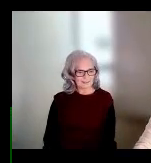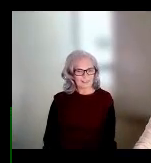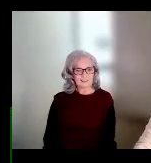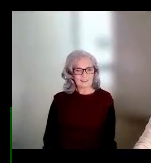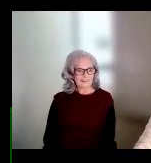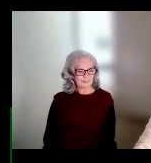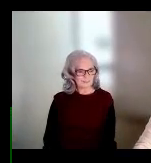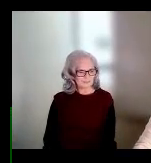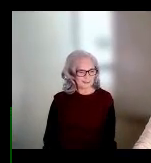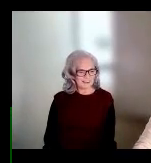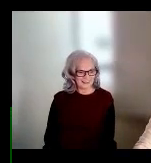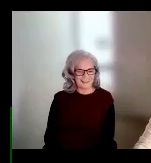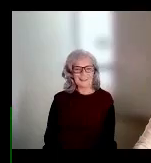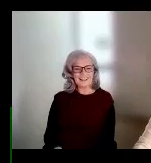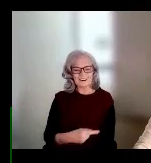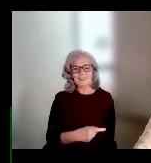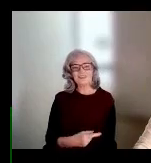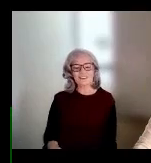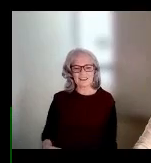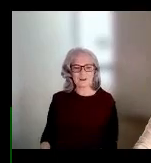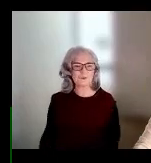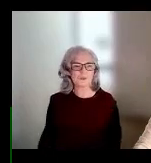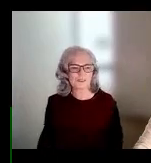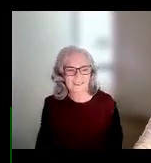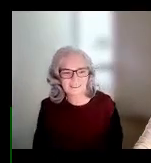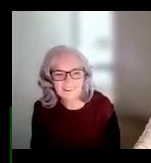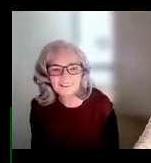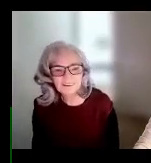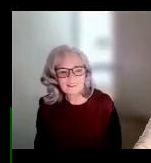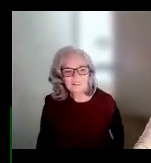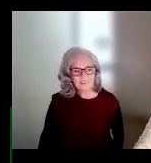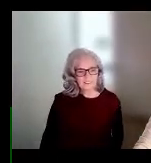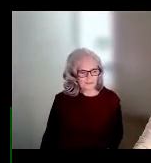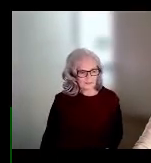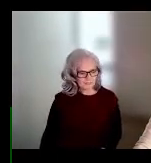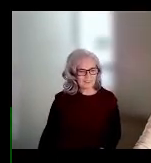Okay. Oh, sorry. Karen's navigating, I'm talking.